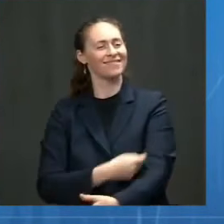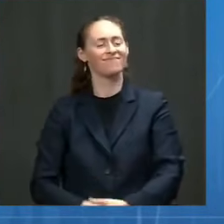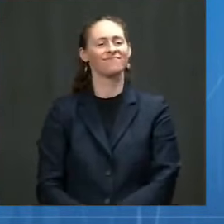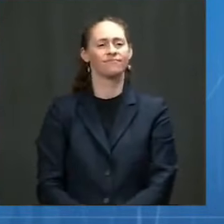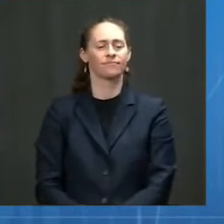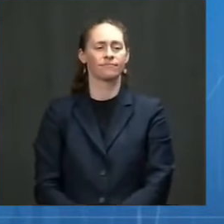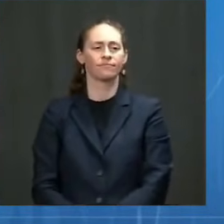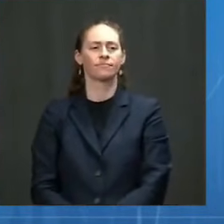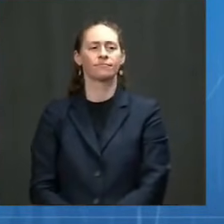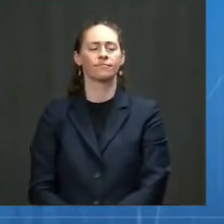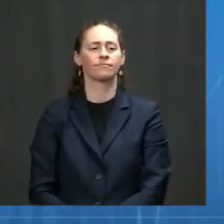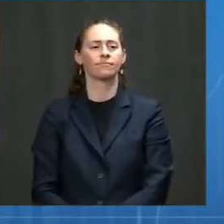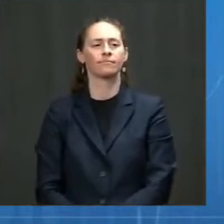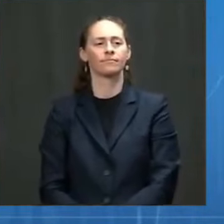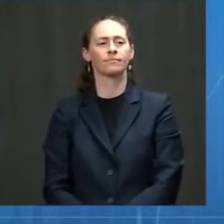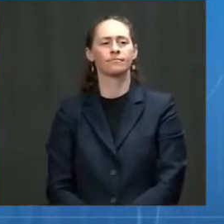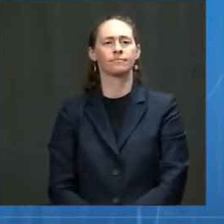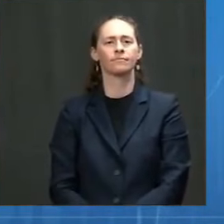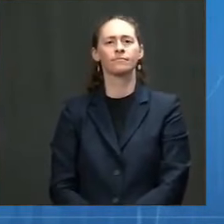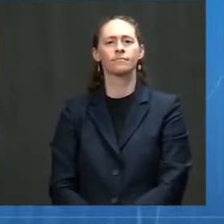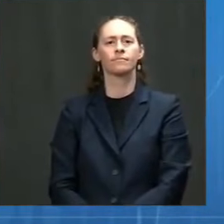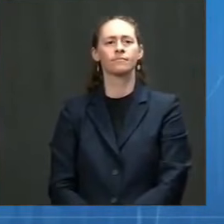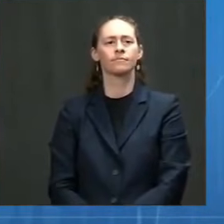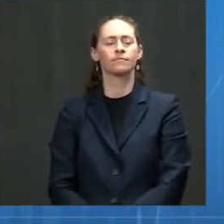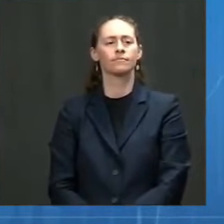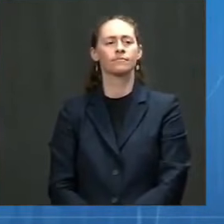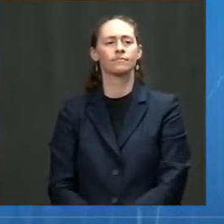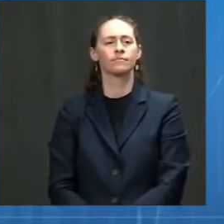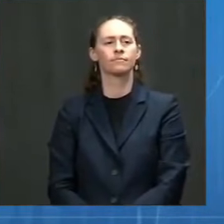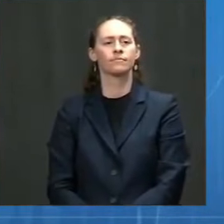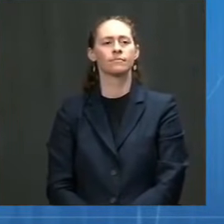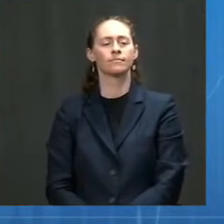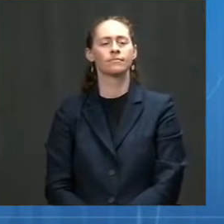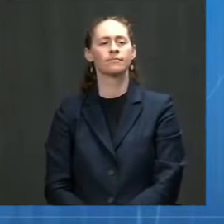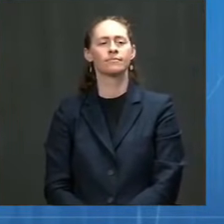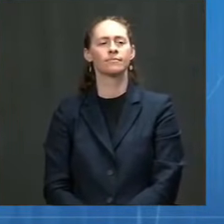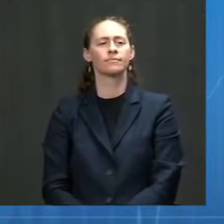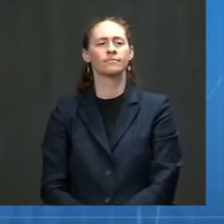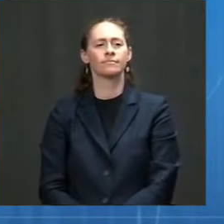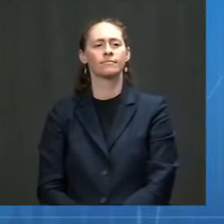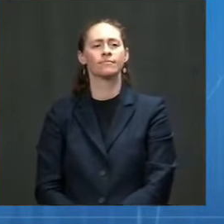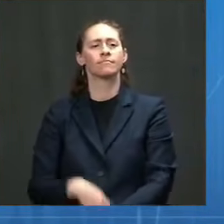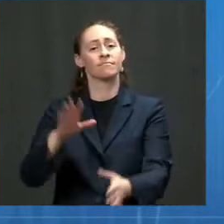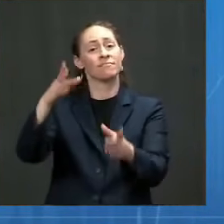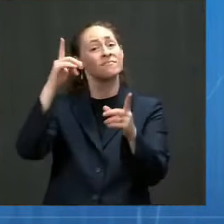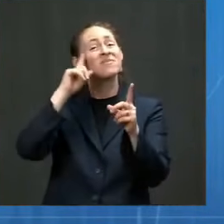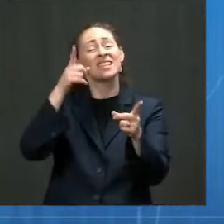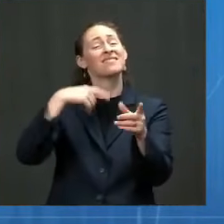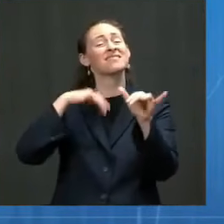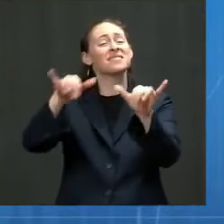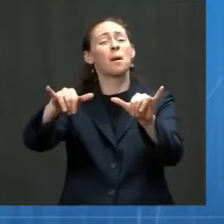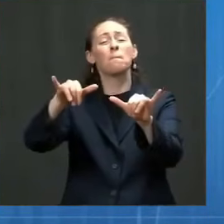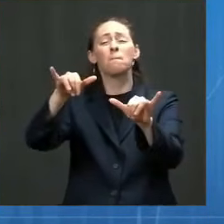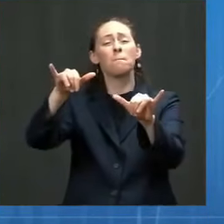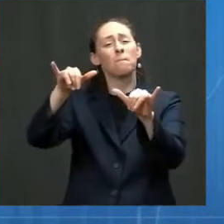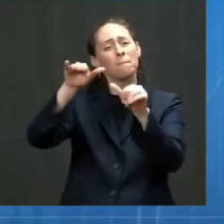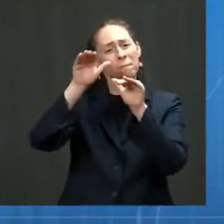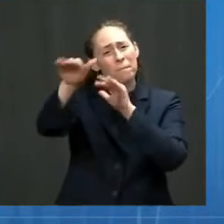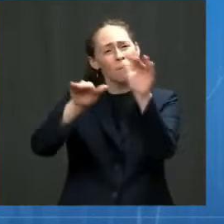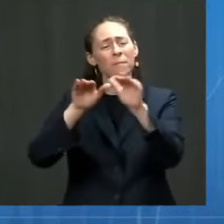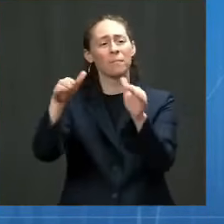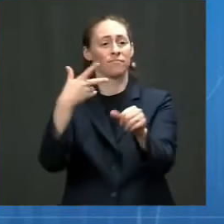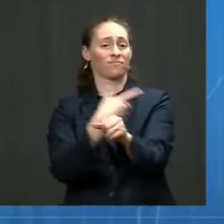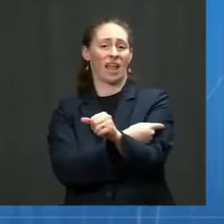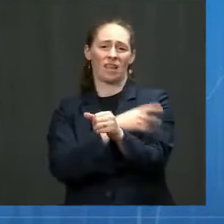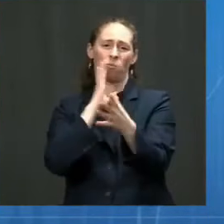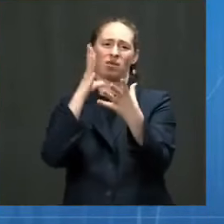of the virus to spread. The ultimate end game of all this is vaccination. And that's why we continue to harp on that